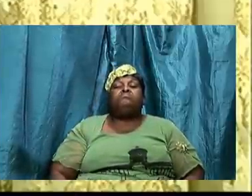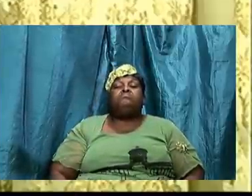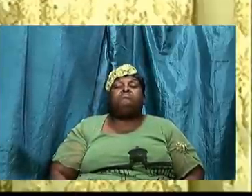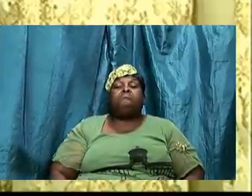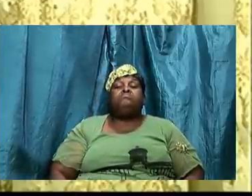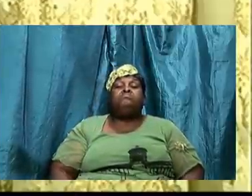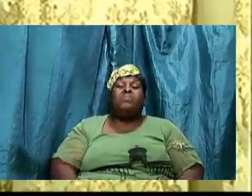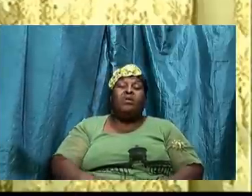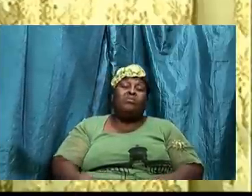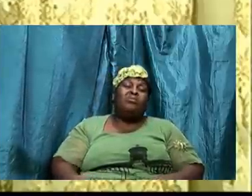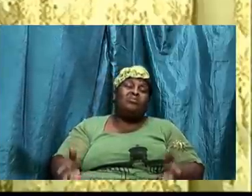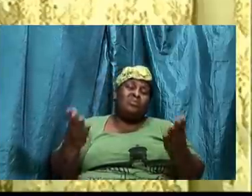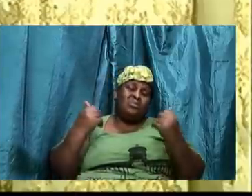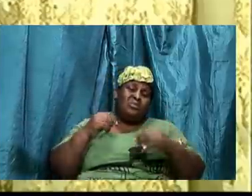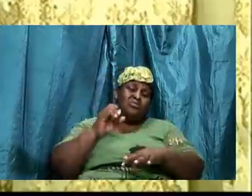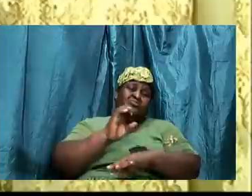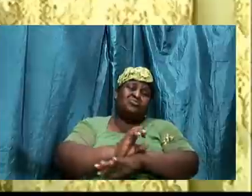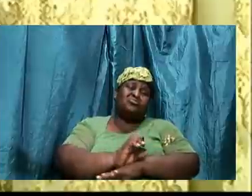But you're coming to church